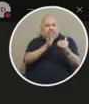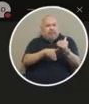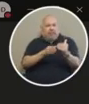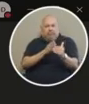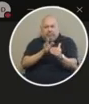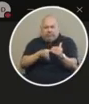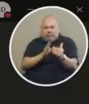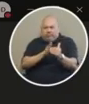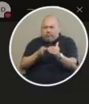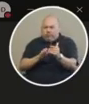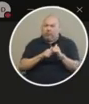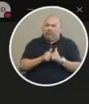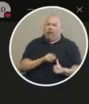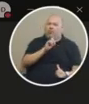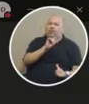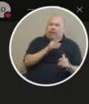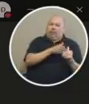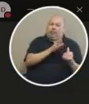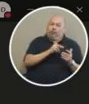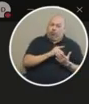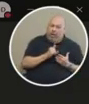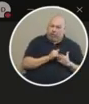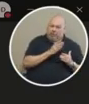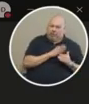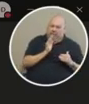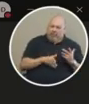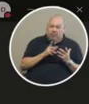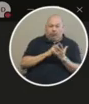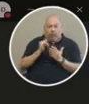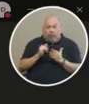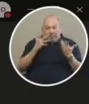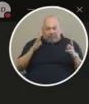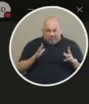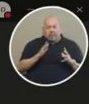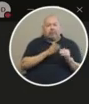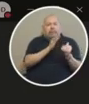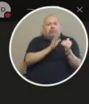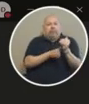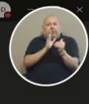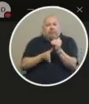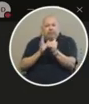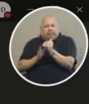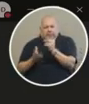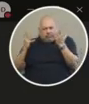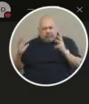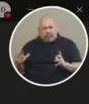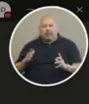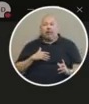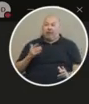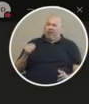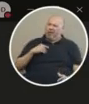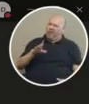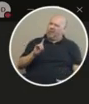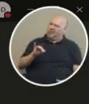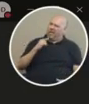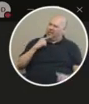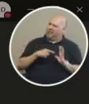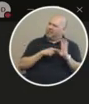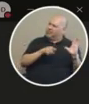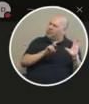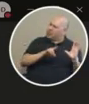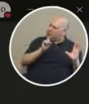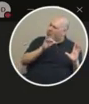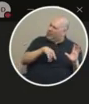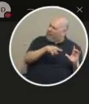because we do follow the data. We do pay attention to it, and you all then throw that back to us and say, hey, the data says this, shouldn't you